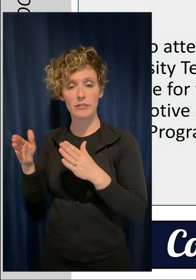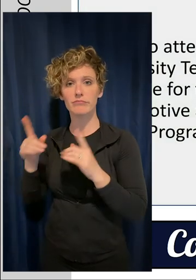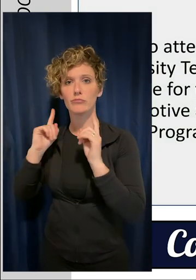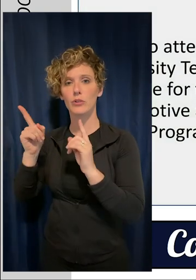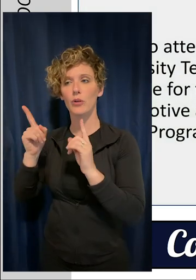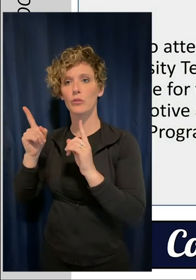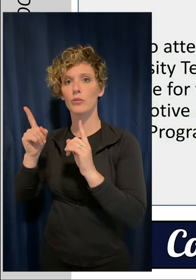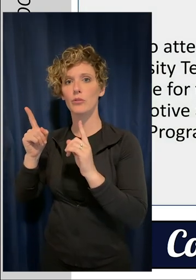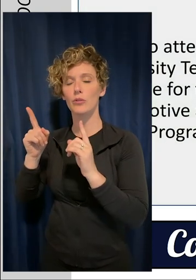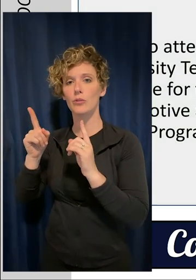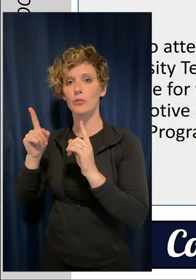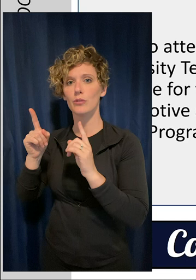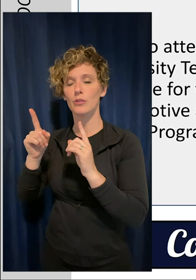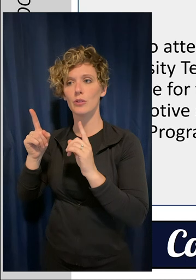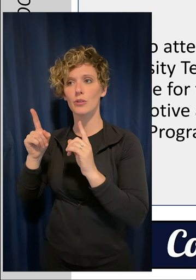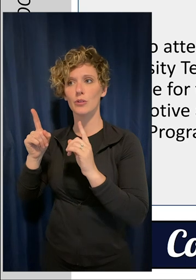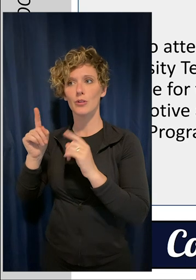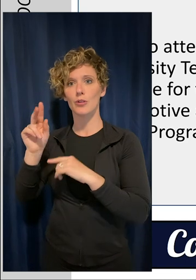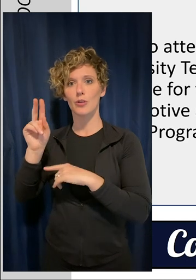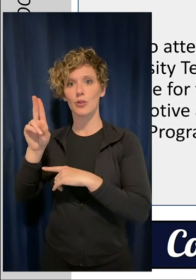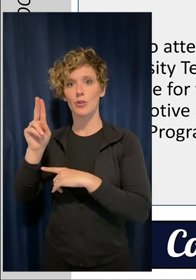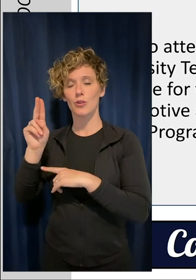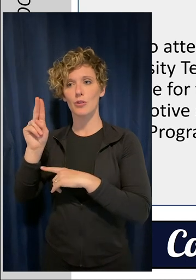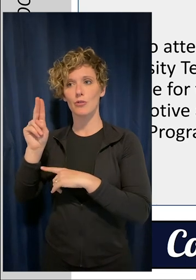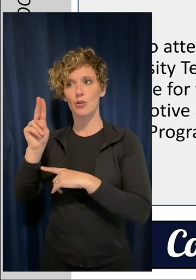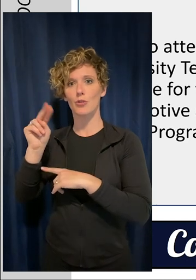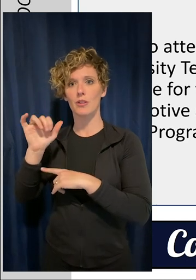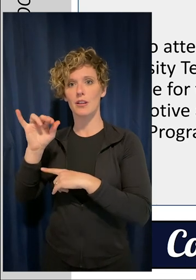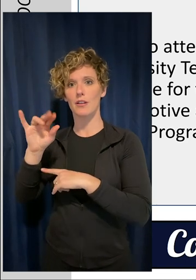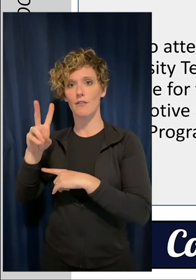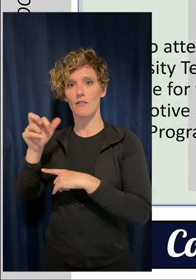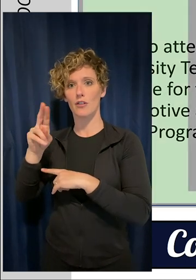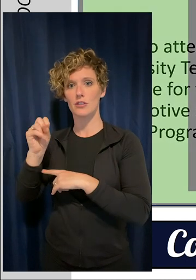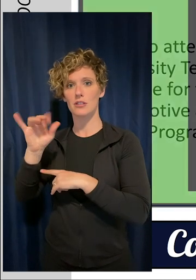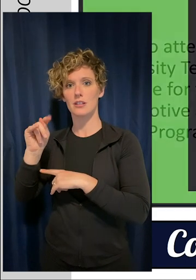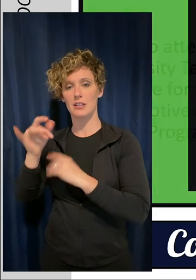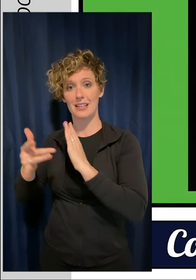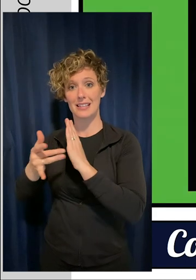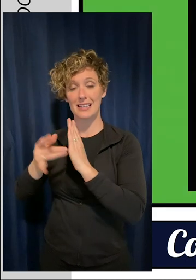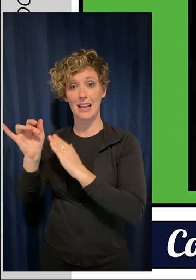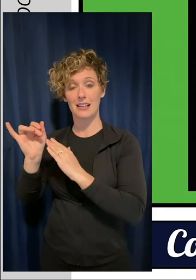attend the University Technical Institute for the Automotive and Diesel Program.